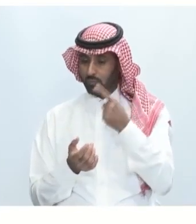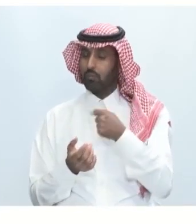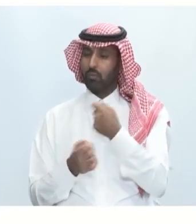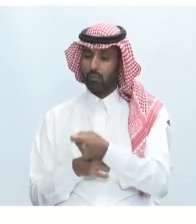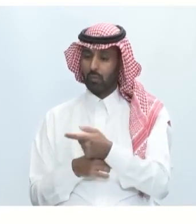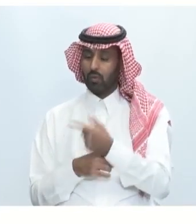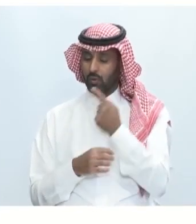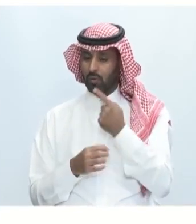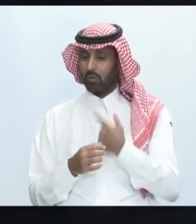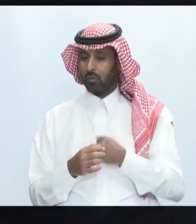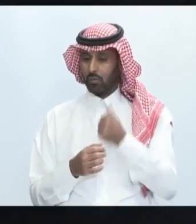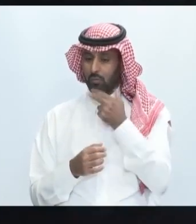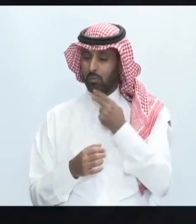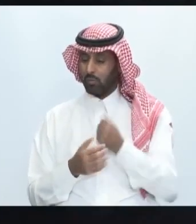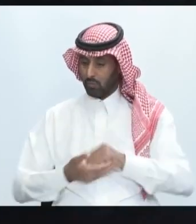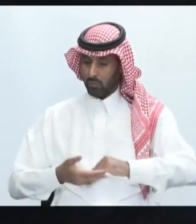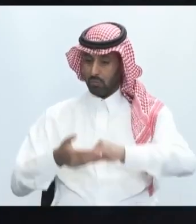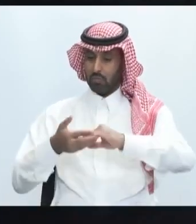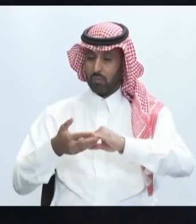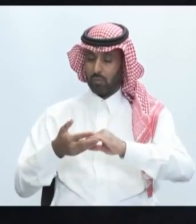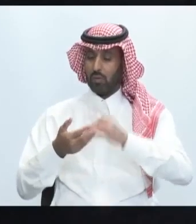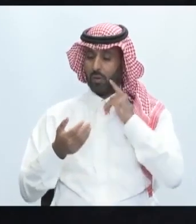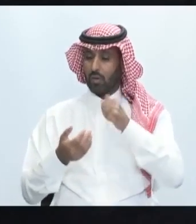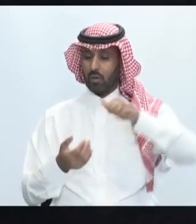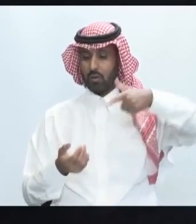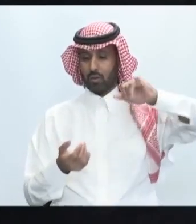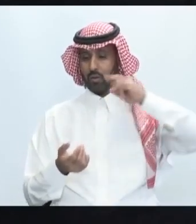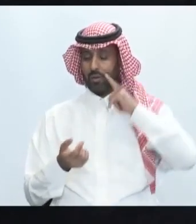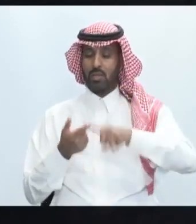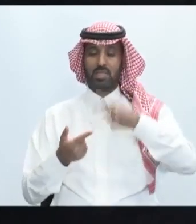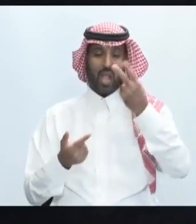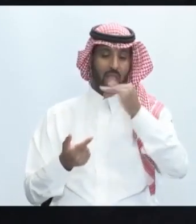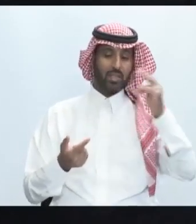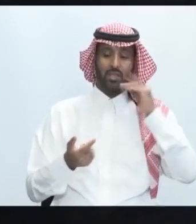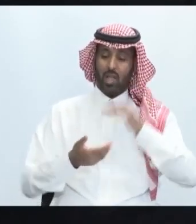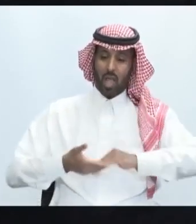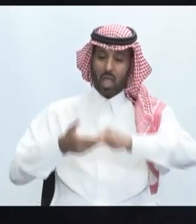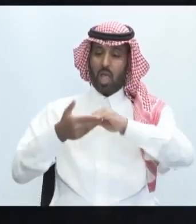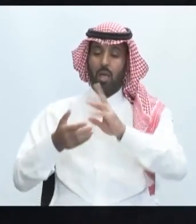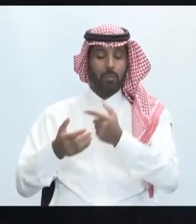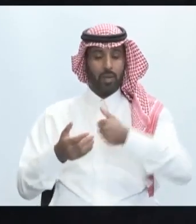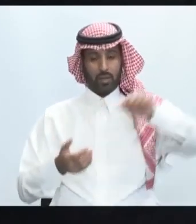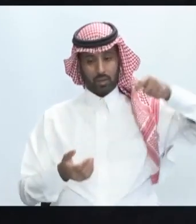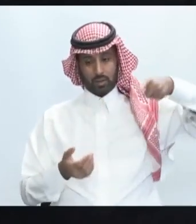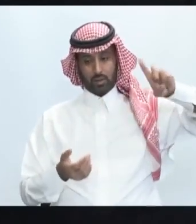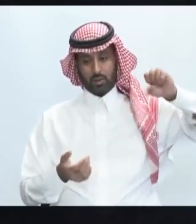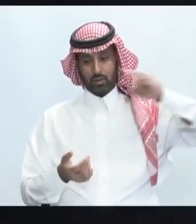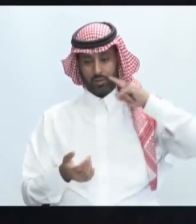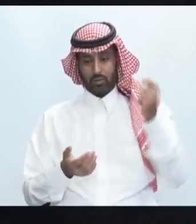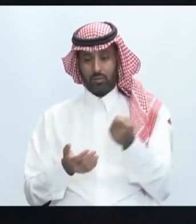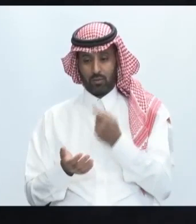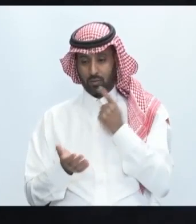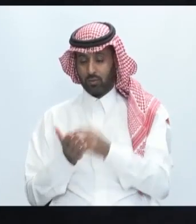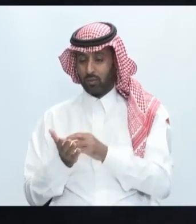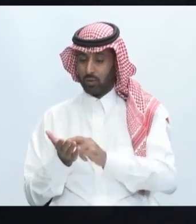as a favor. So he is helping him. So Ali, in the second sentence, Ali is helping Adil by writing the letter for